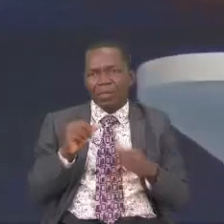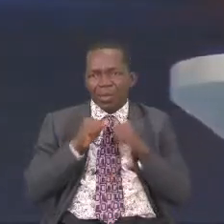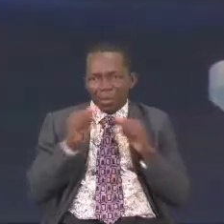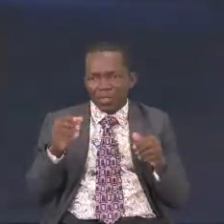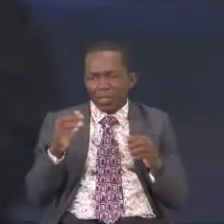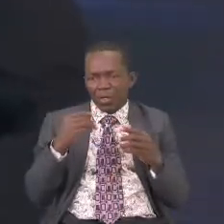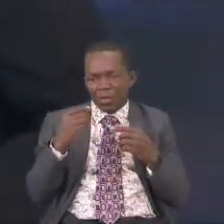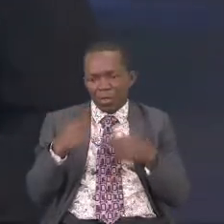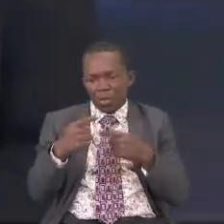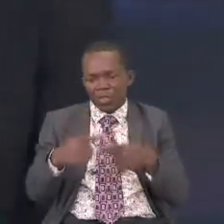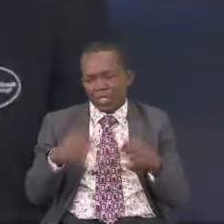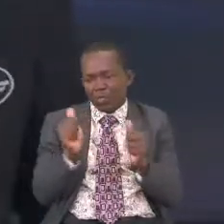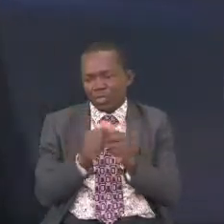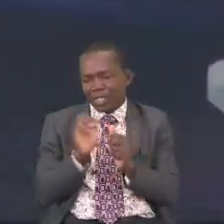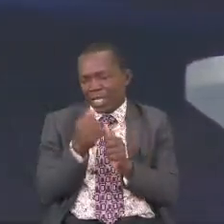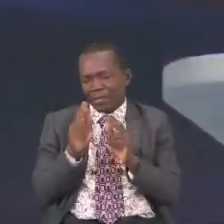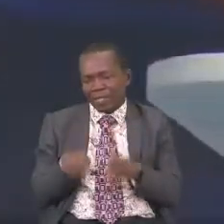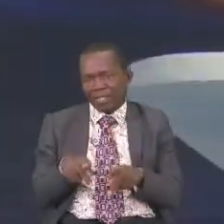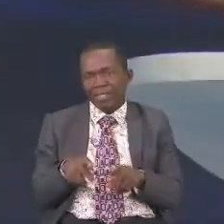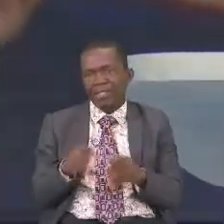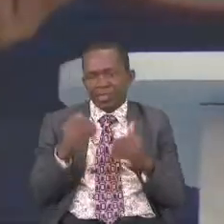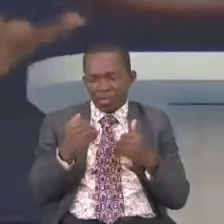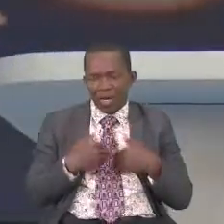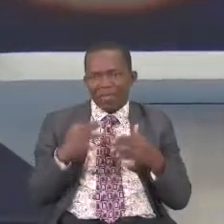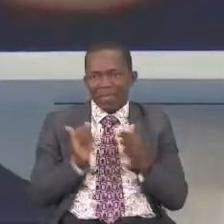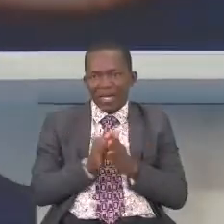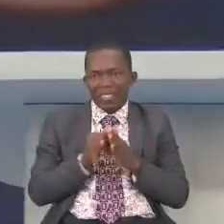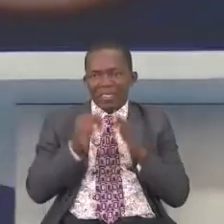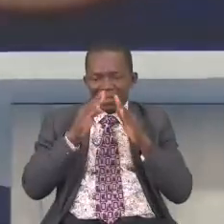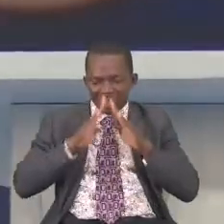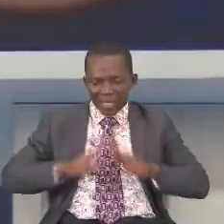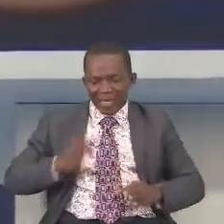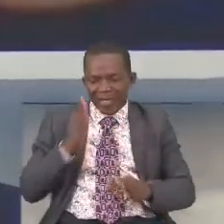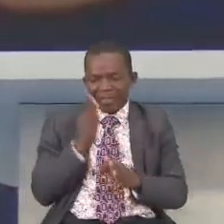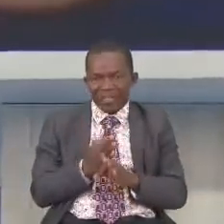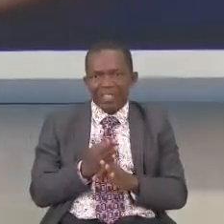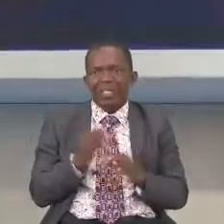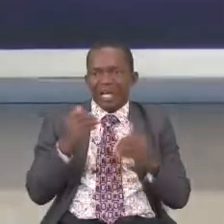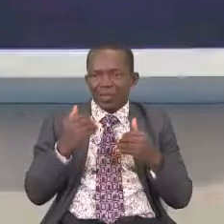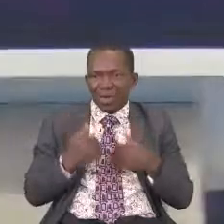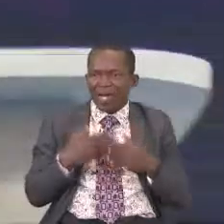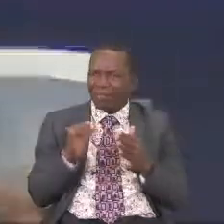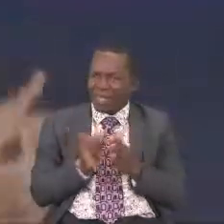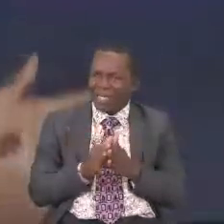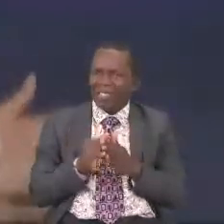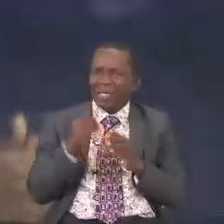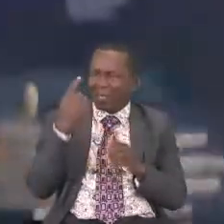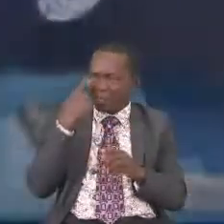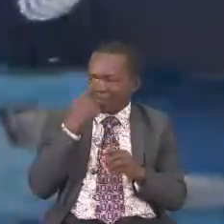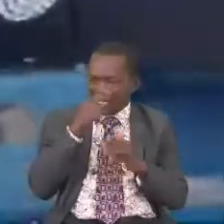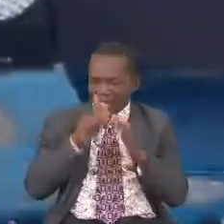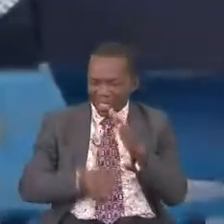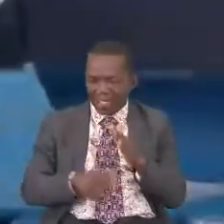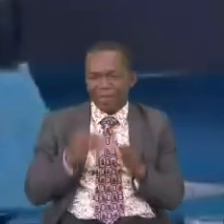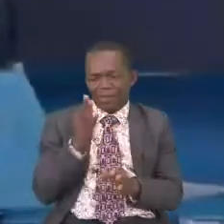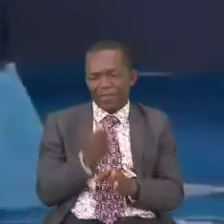contending with anybody. You have the silent faith, you have the sightless faith. I have much people in this